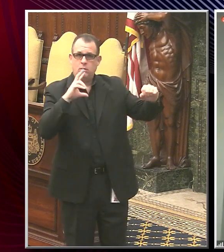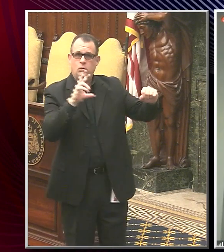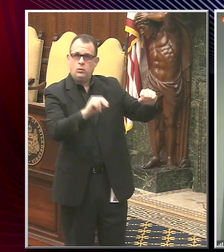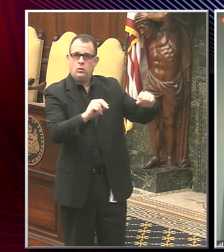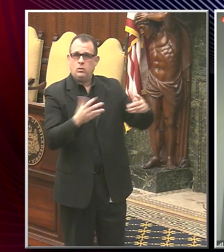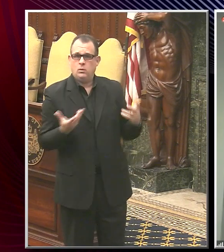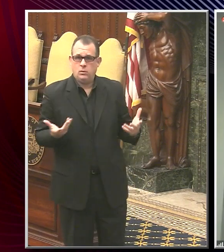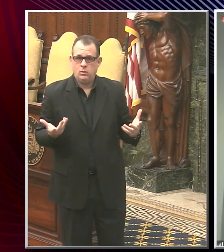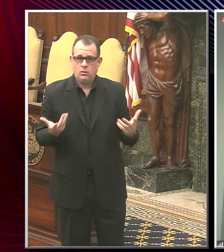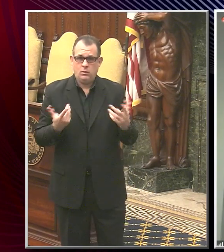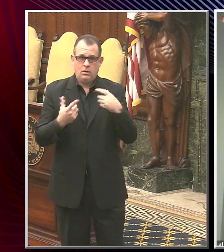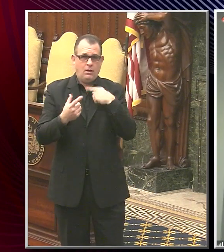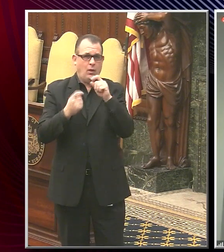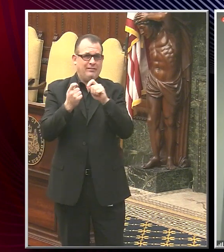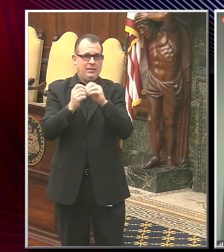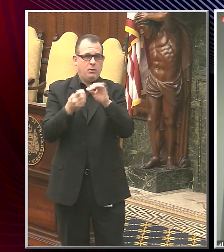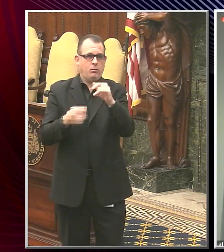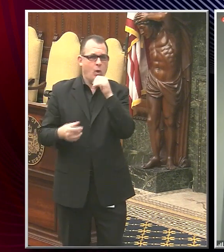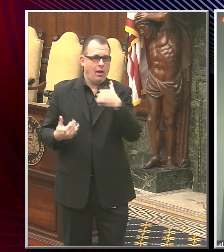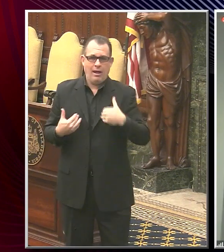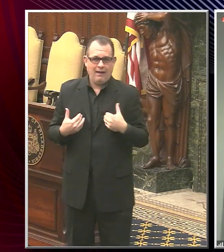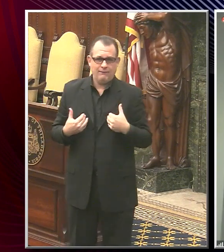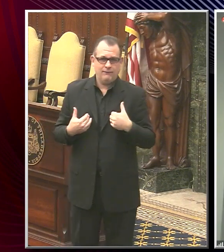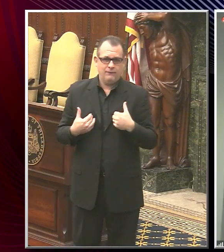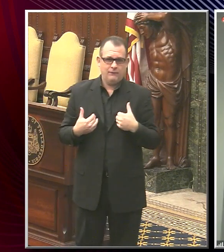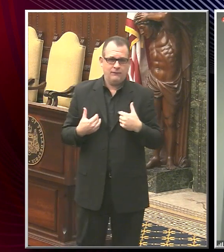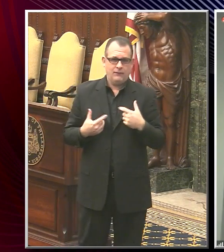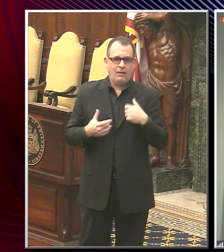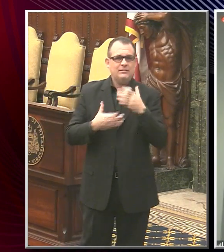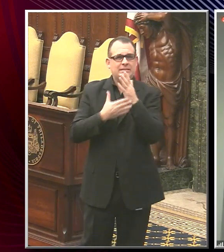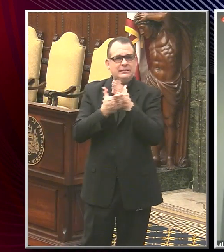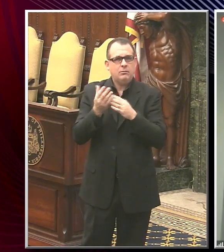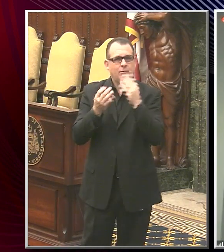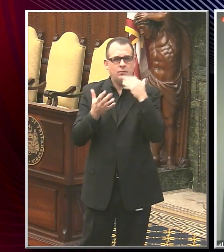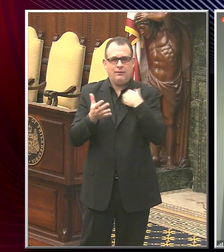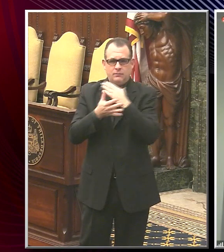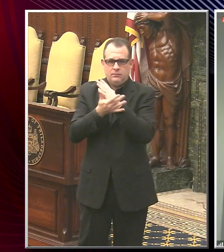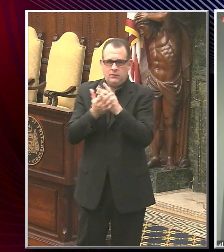I don't. I have some information from from